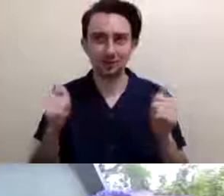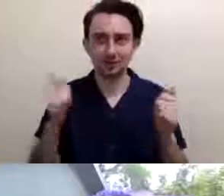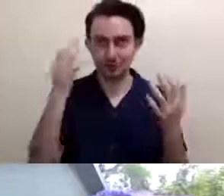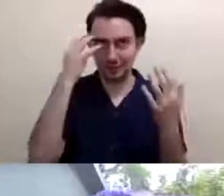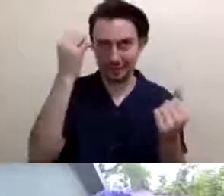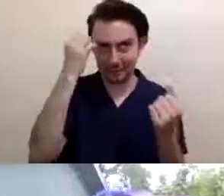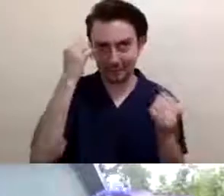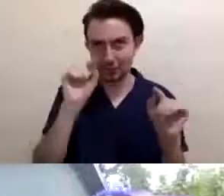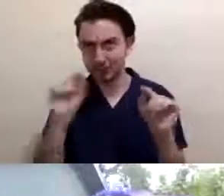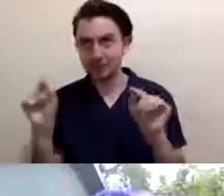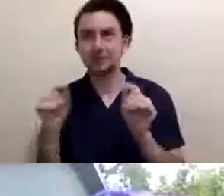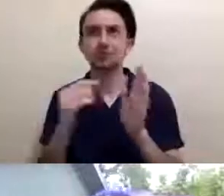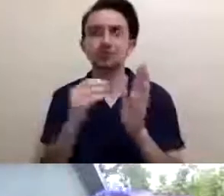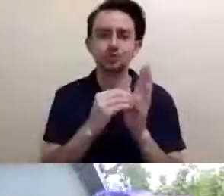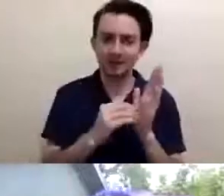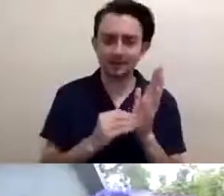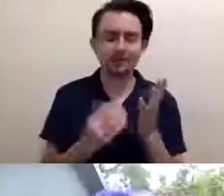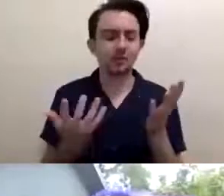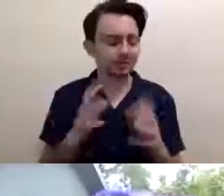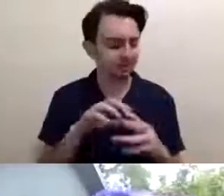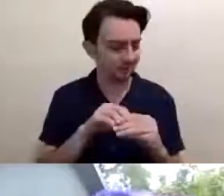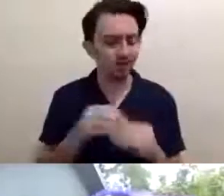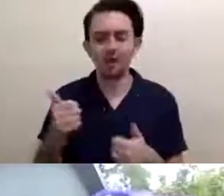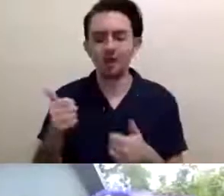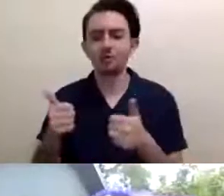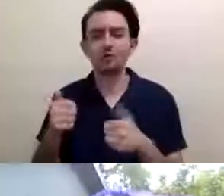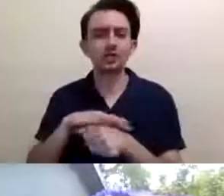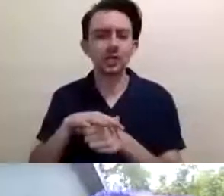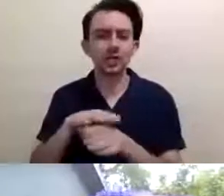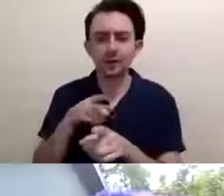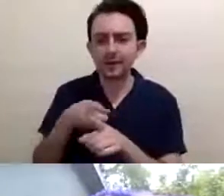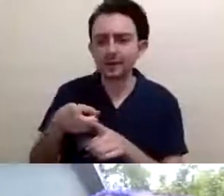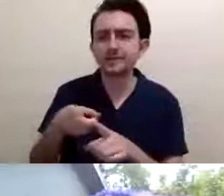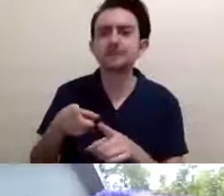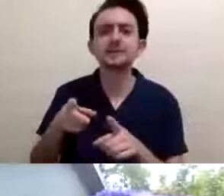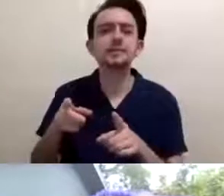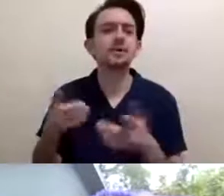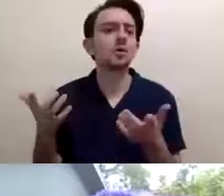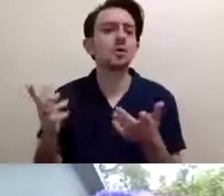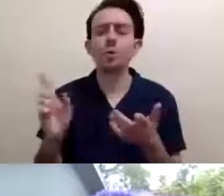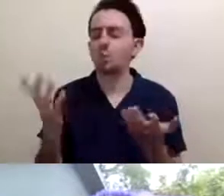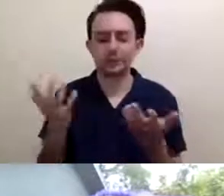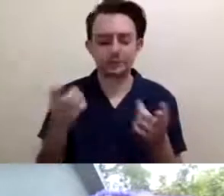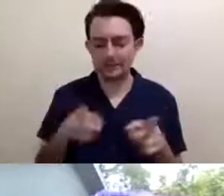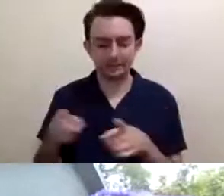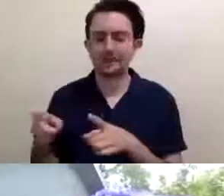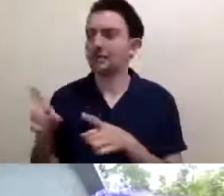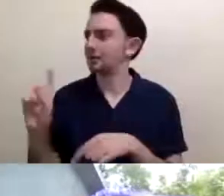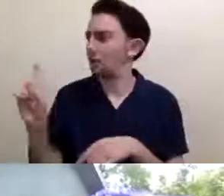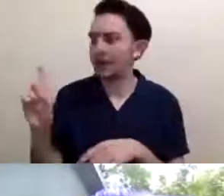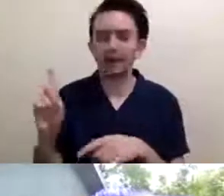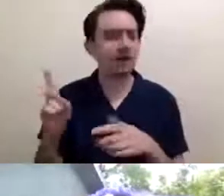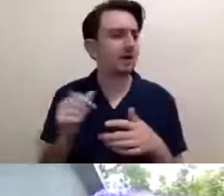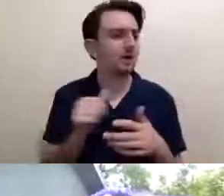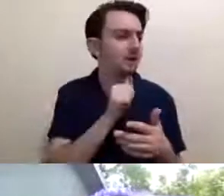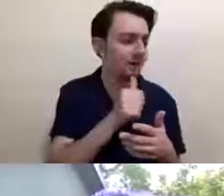around tracking and kind of figuring out what areas, things are happening in, concentrated in, what are not. And